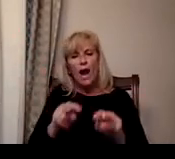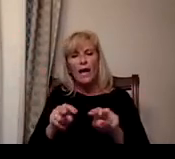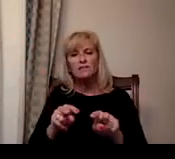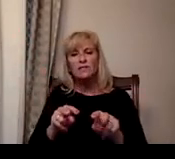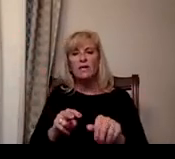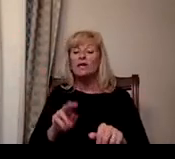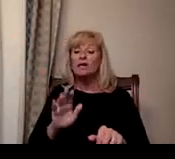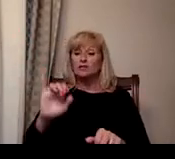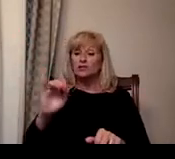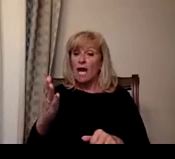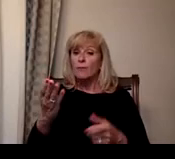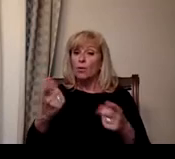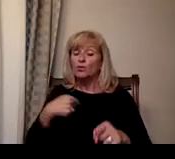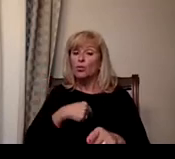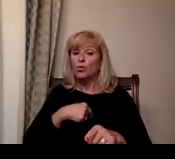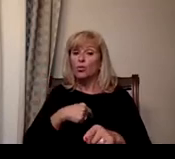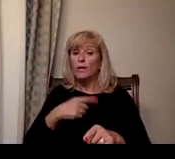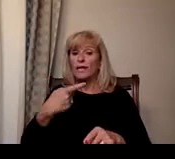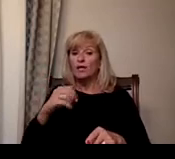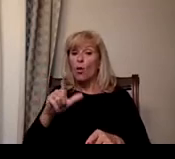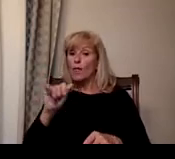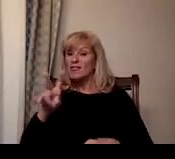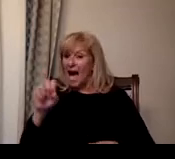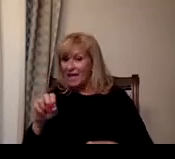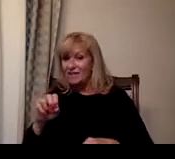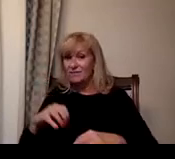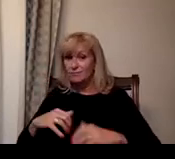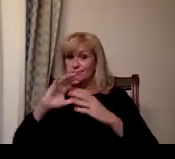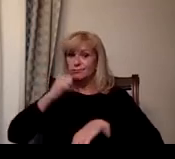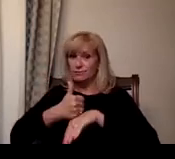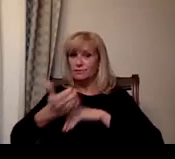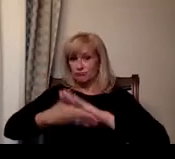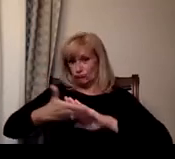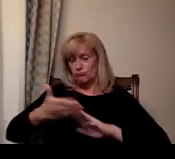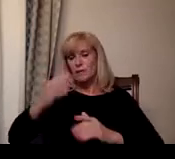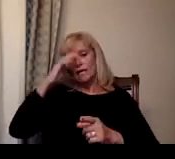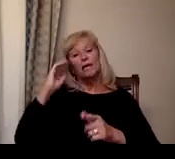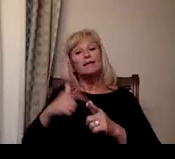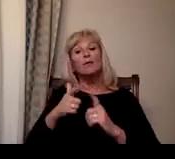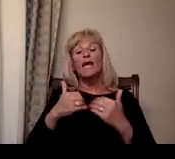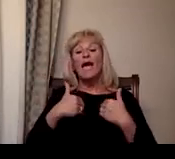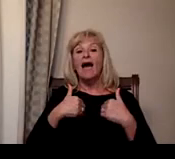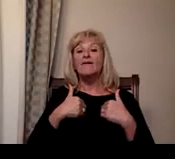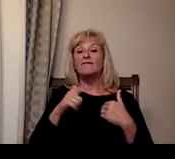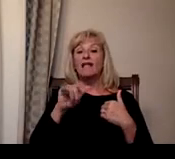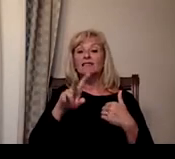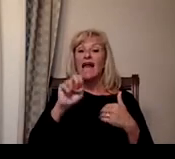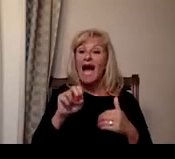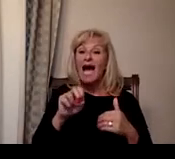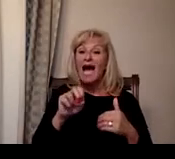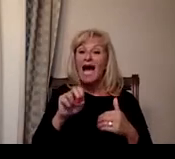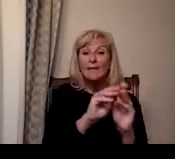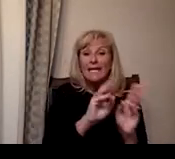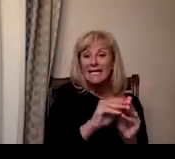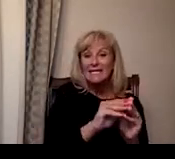enroll customers when we go live and invite people to view things like this. We have these live. We have live in-person